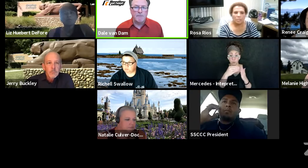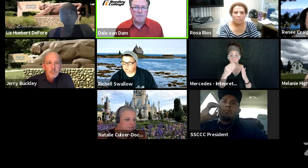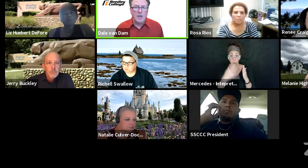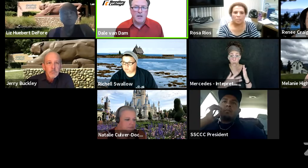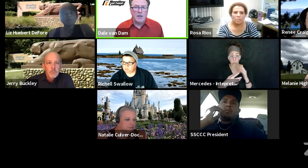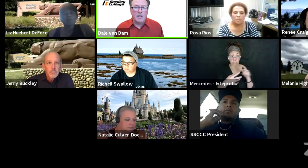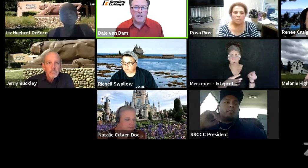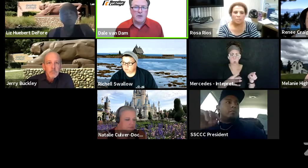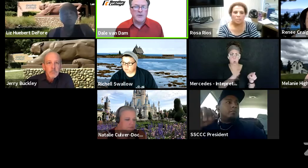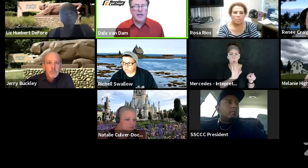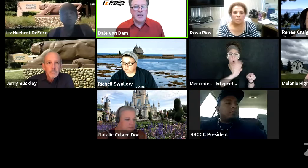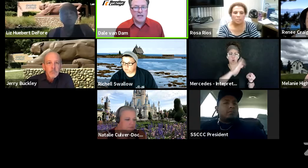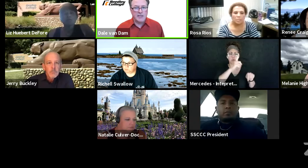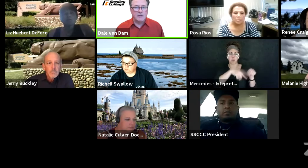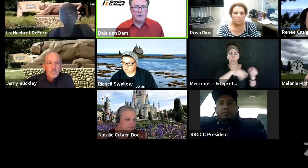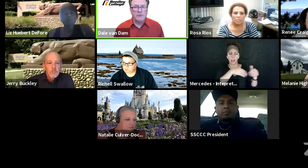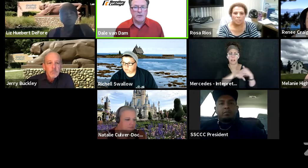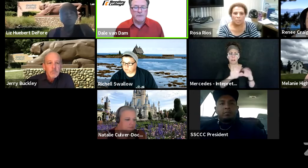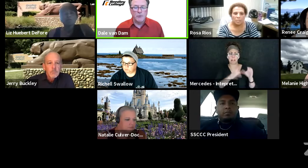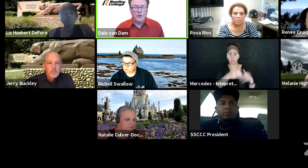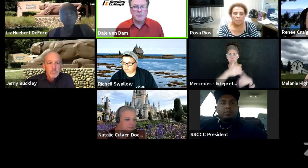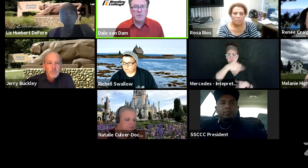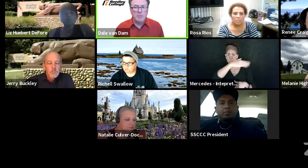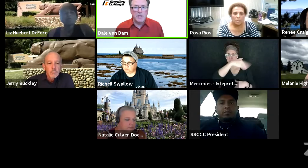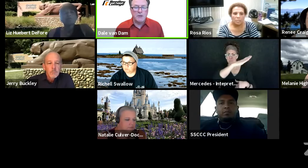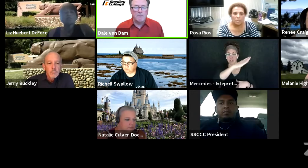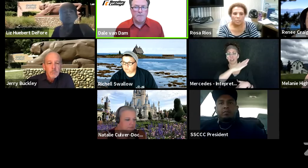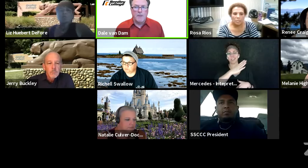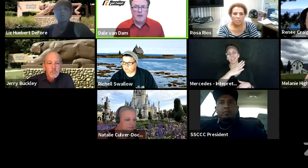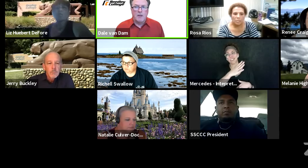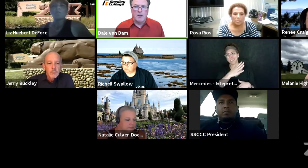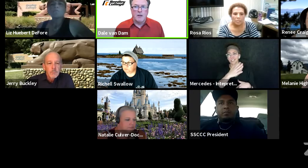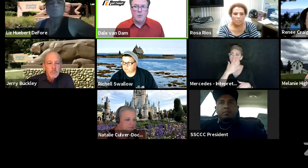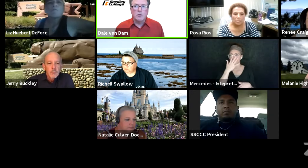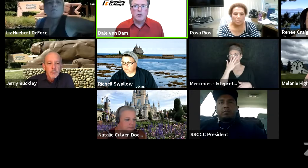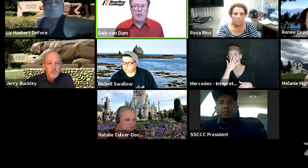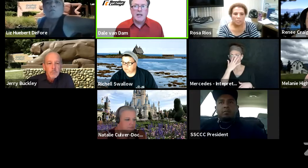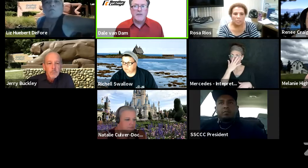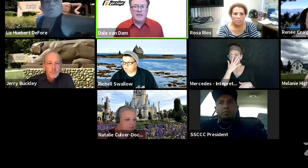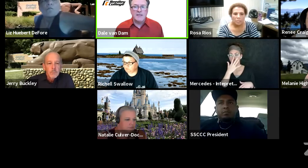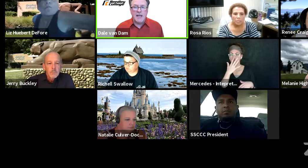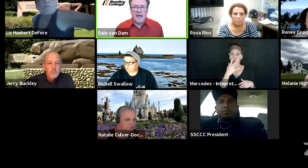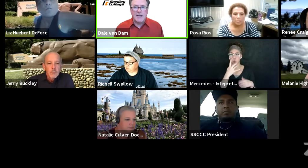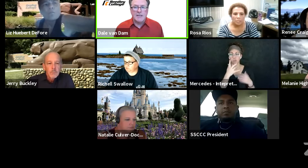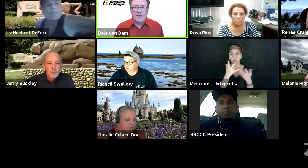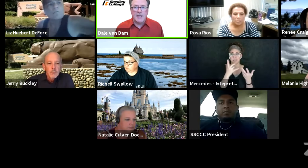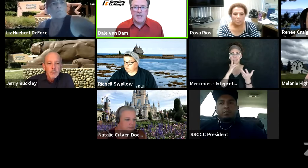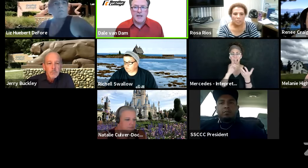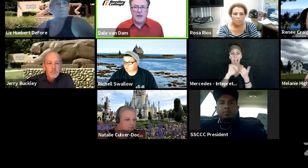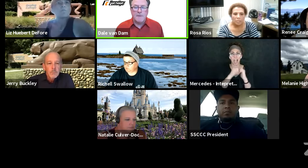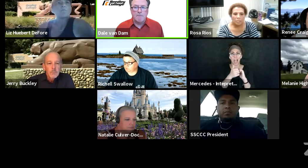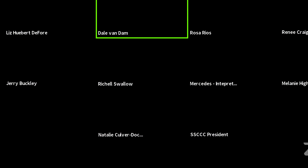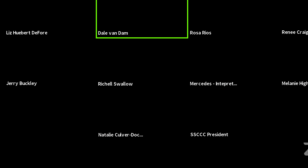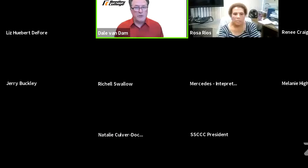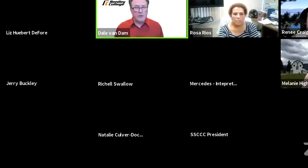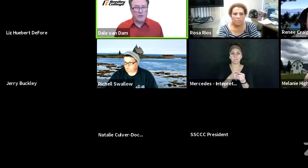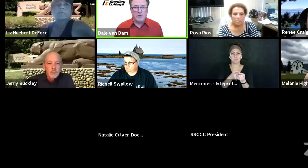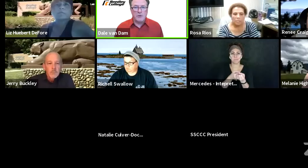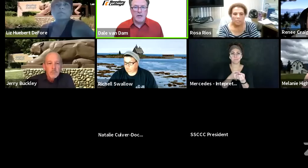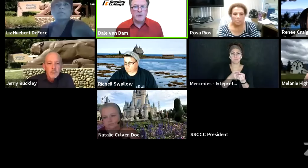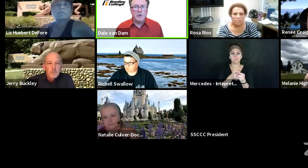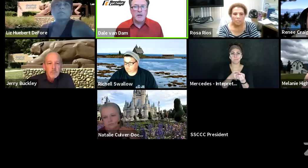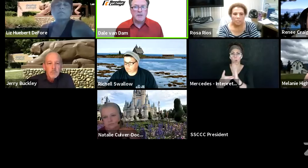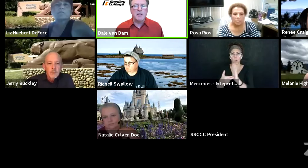And, this kind of gets to enforcement a bit. We're looking at this as to